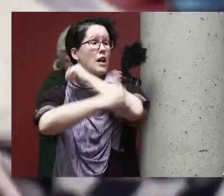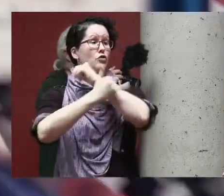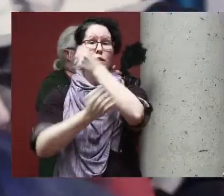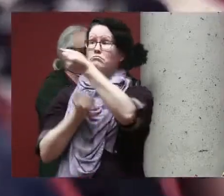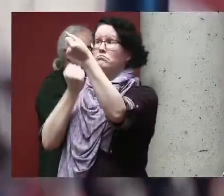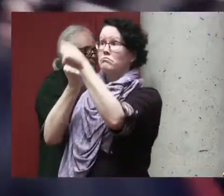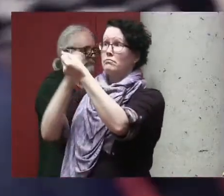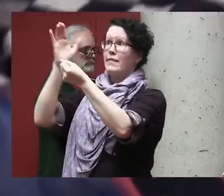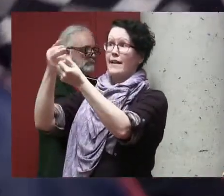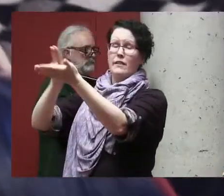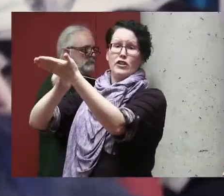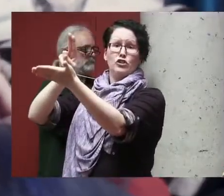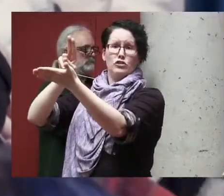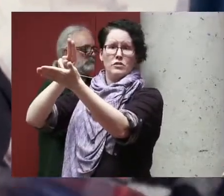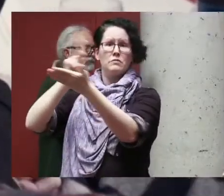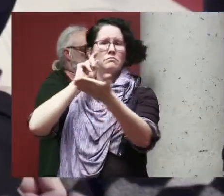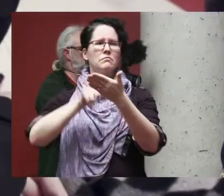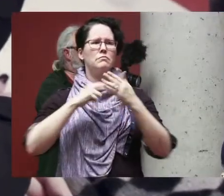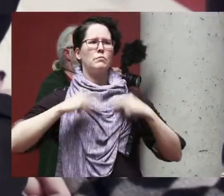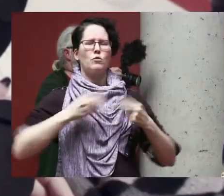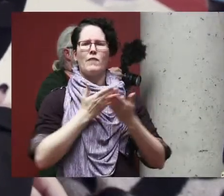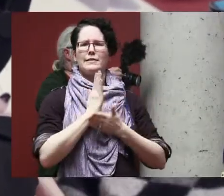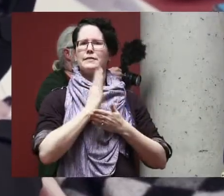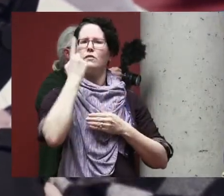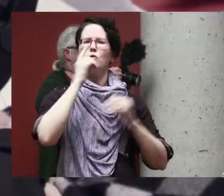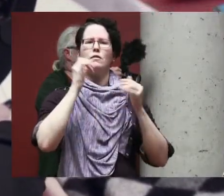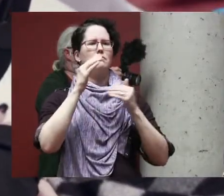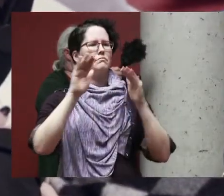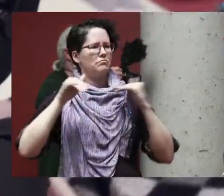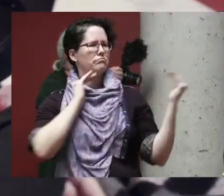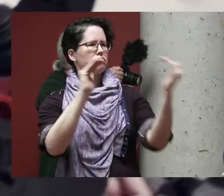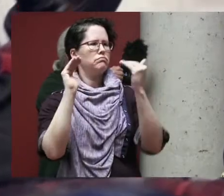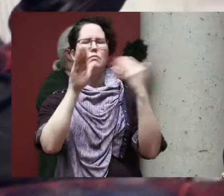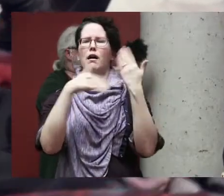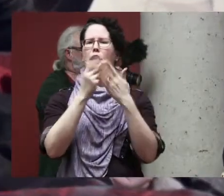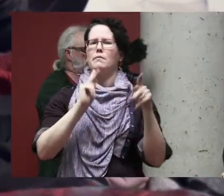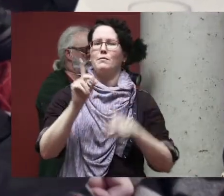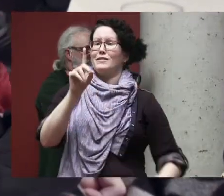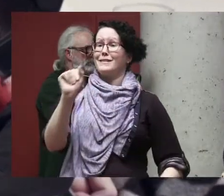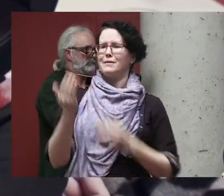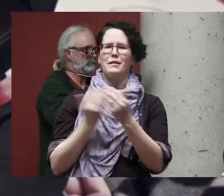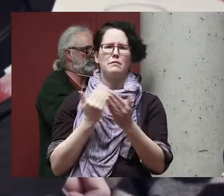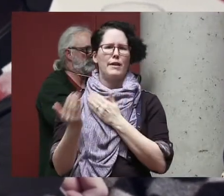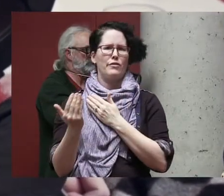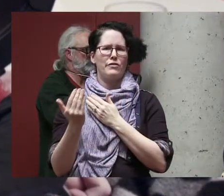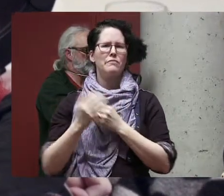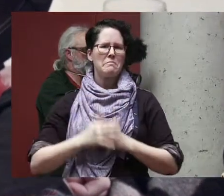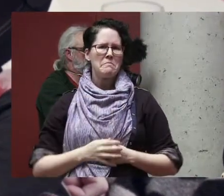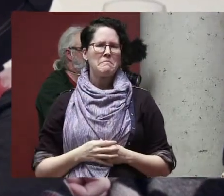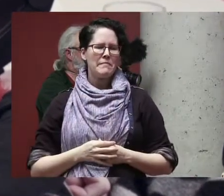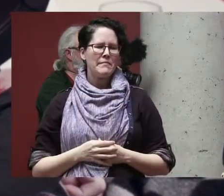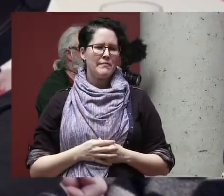the equal right of all persons with disabilities to live in the community with choices equal to others, and shall